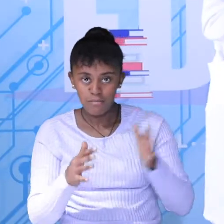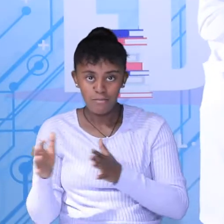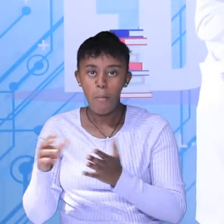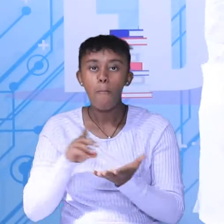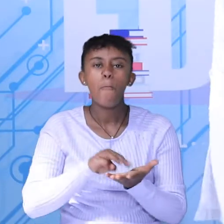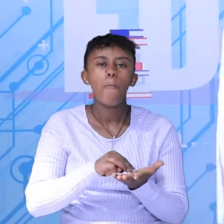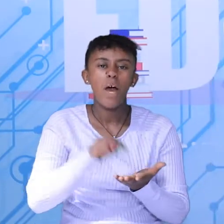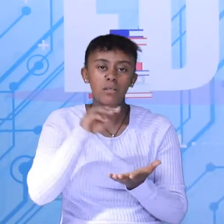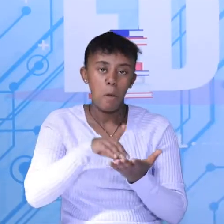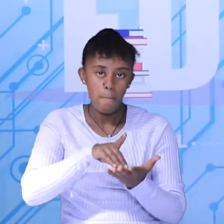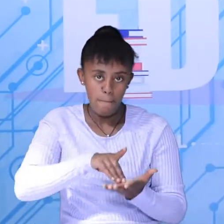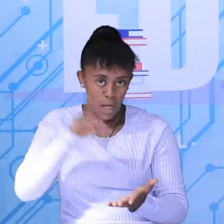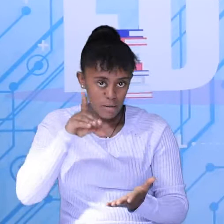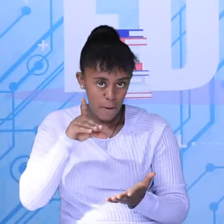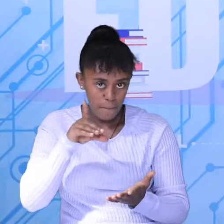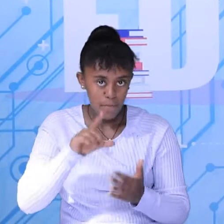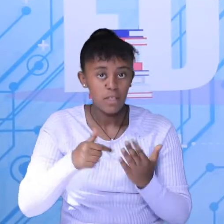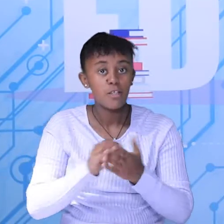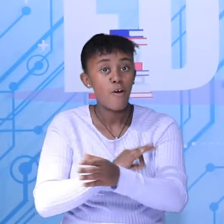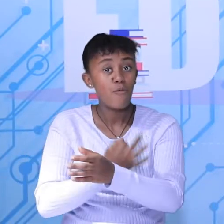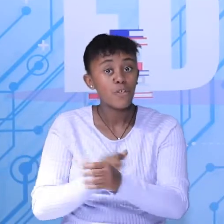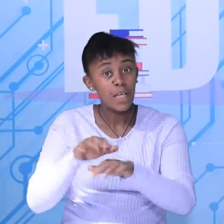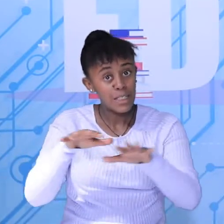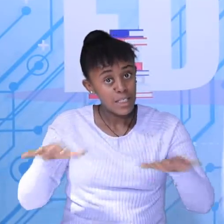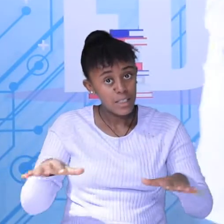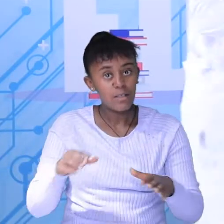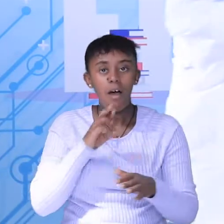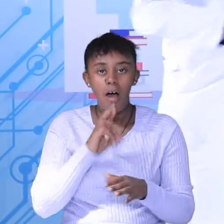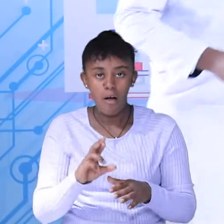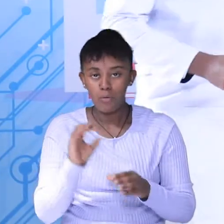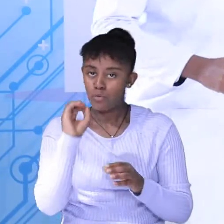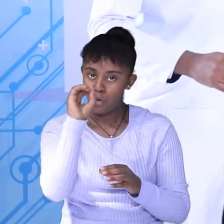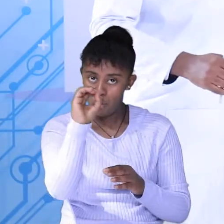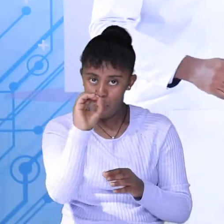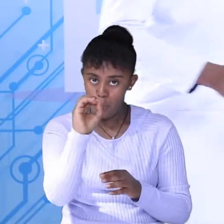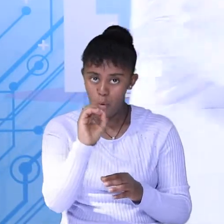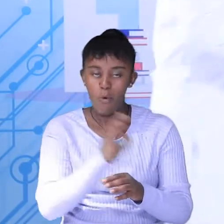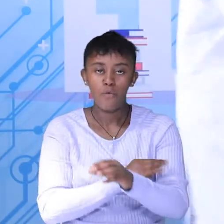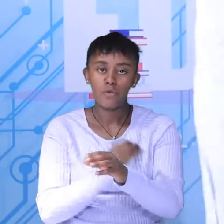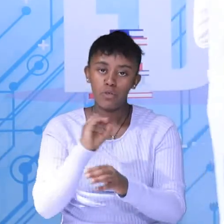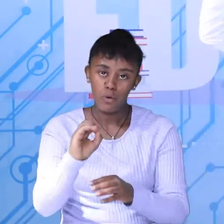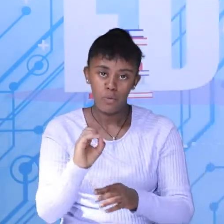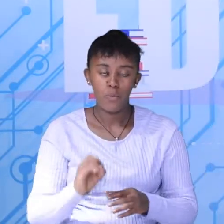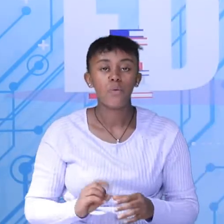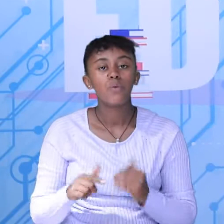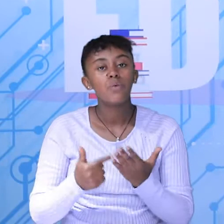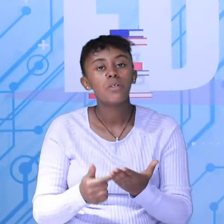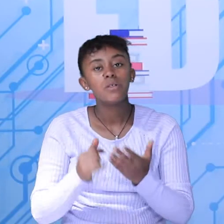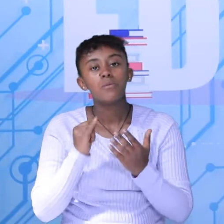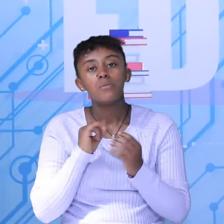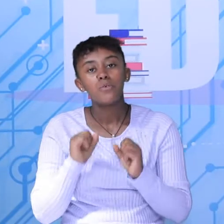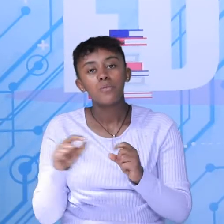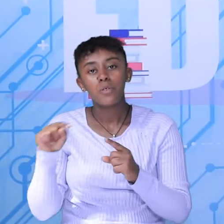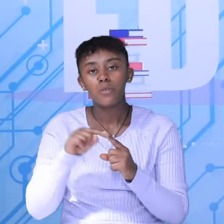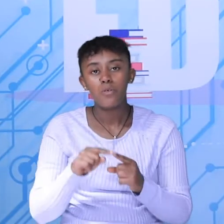maximum, whereas the force exerted on these segments are zero. Therefore, it's possible to find